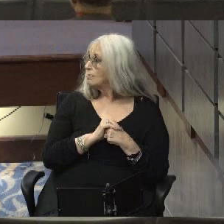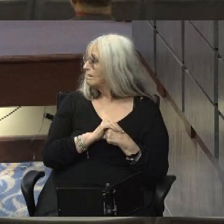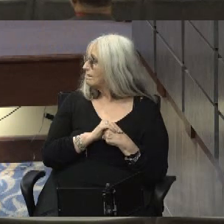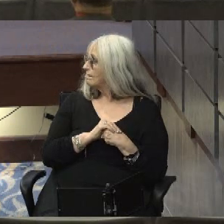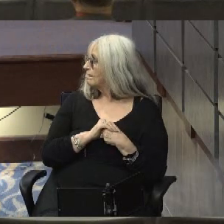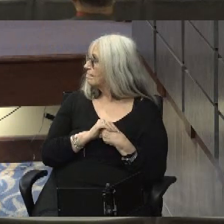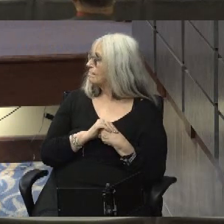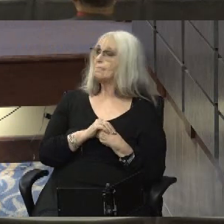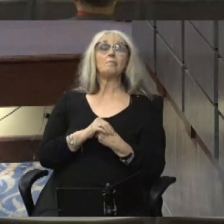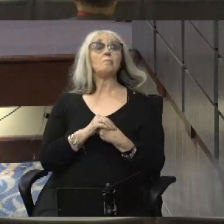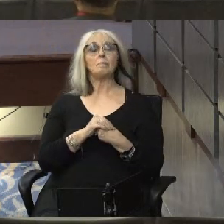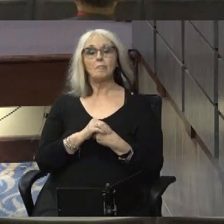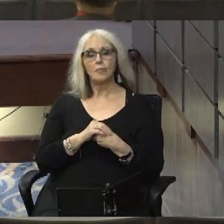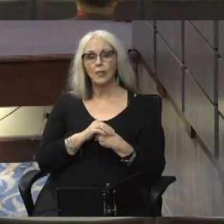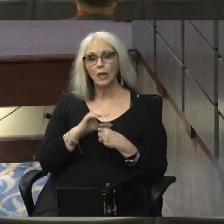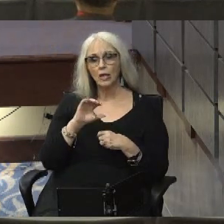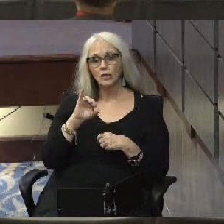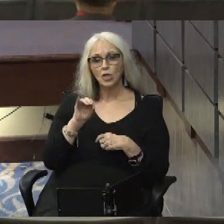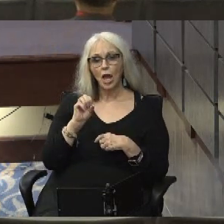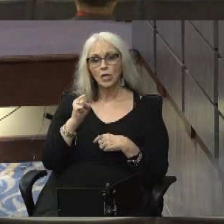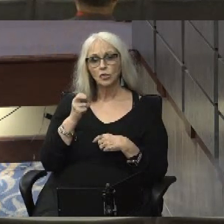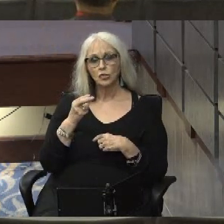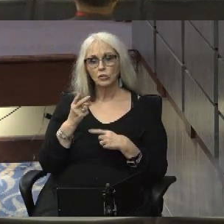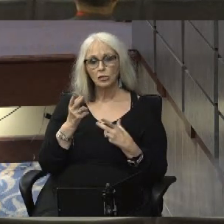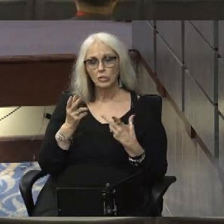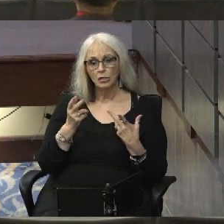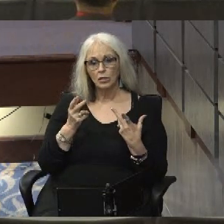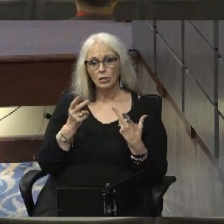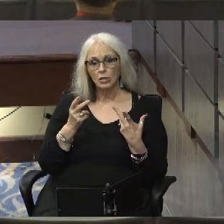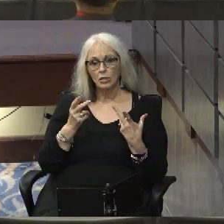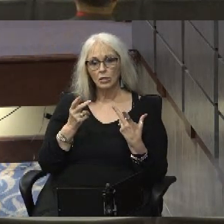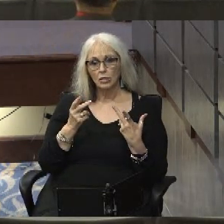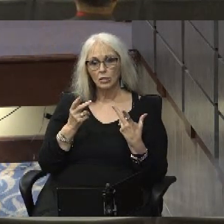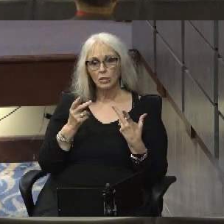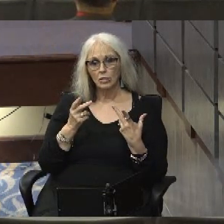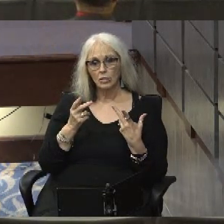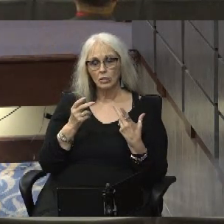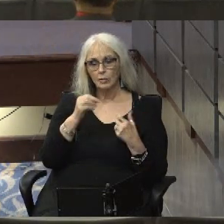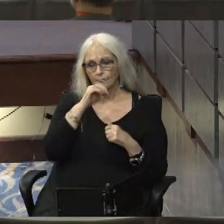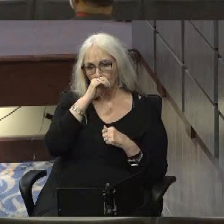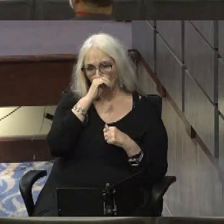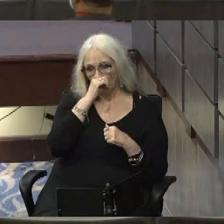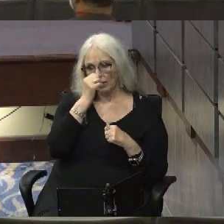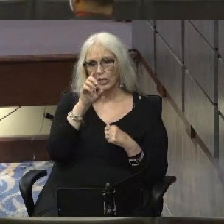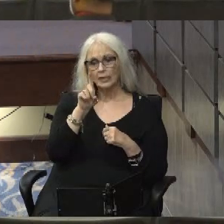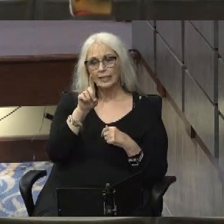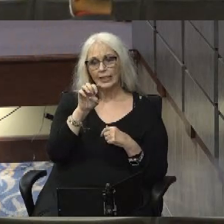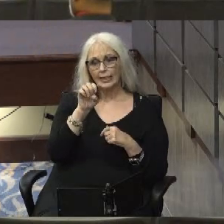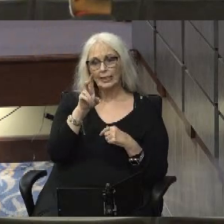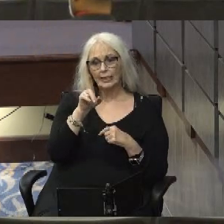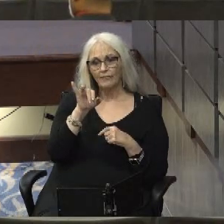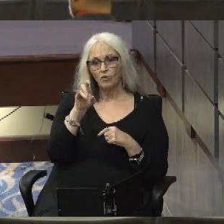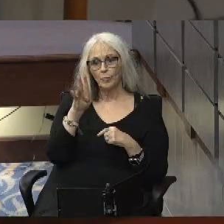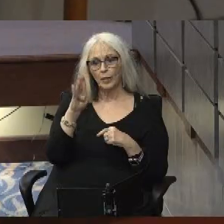Go ahead, Josh. I'll jump in. Do you mind putting it back on the deliverables Yep. page? But